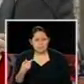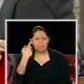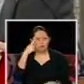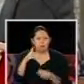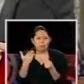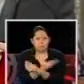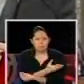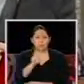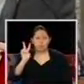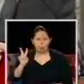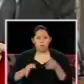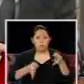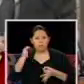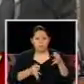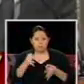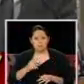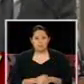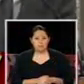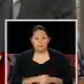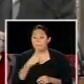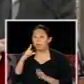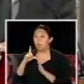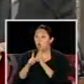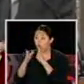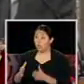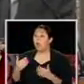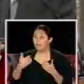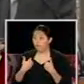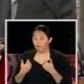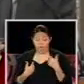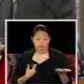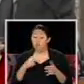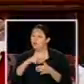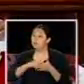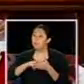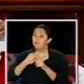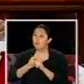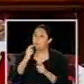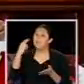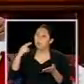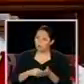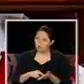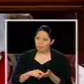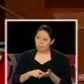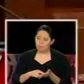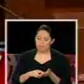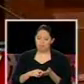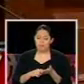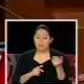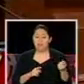witness has testified, Your Honor, has already mentioned, and he is reading, Your Honor, from the reports which he bases